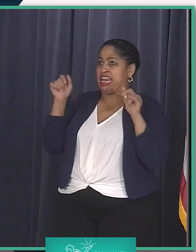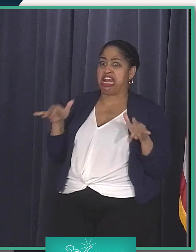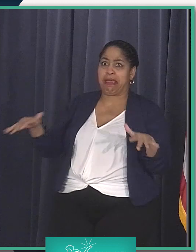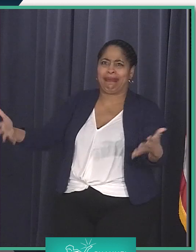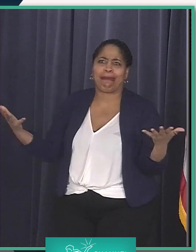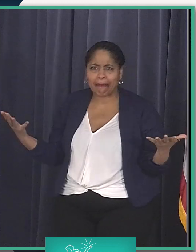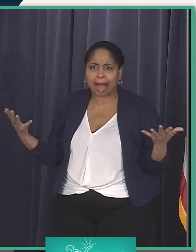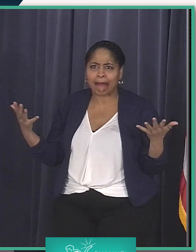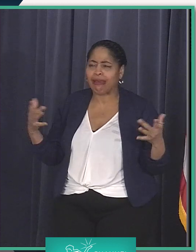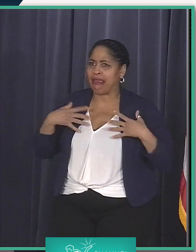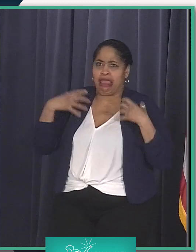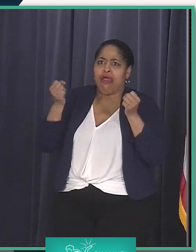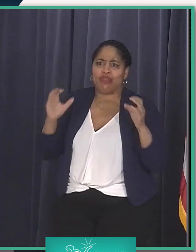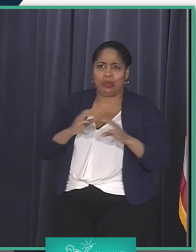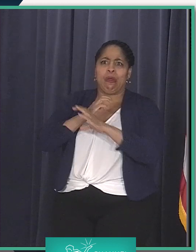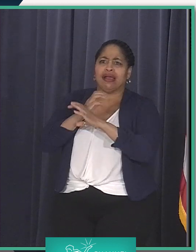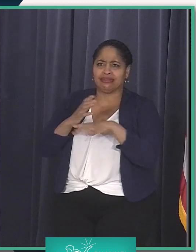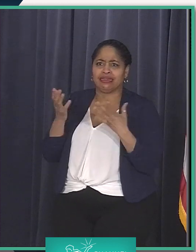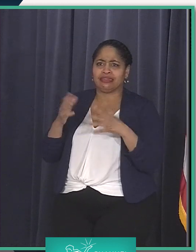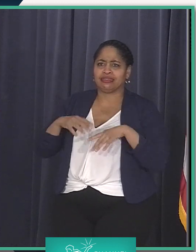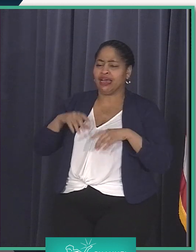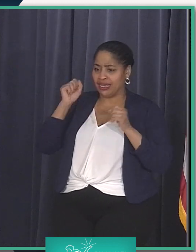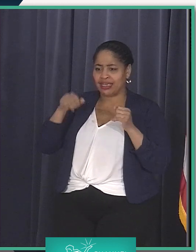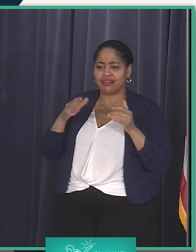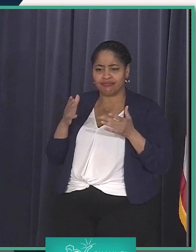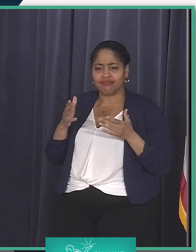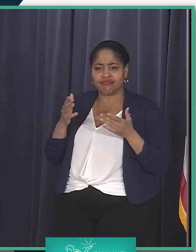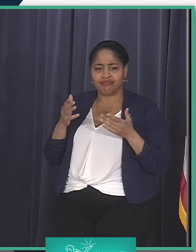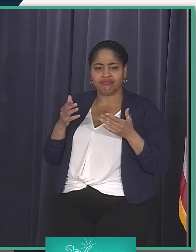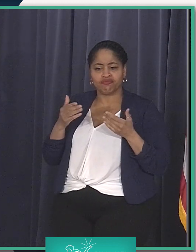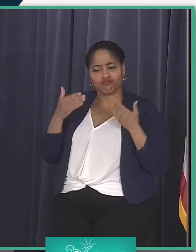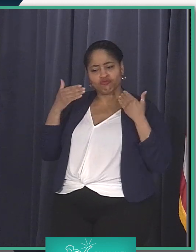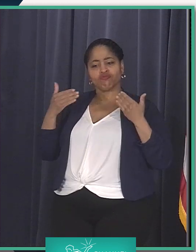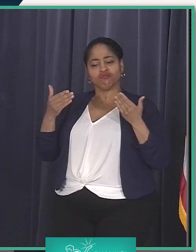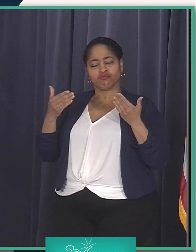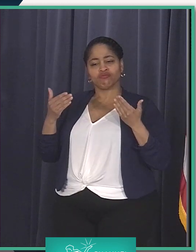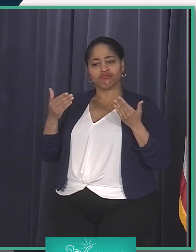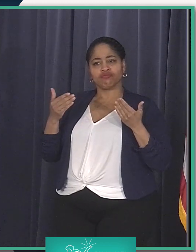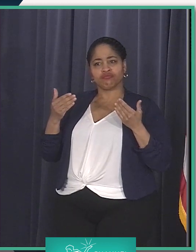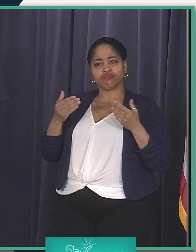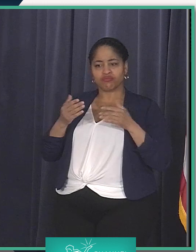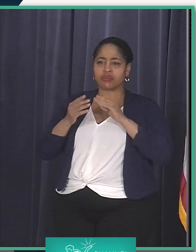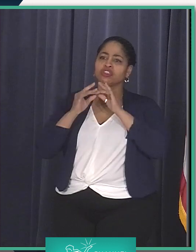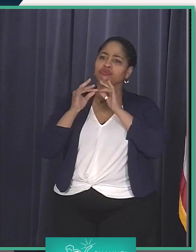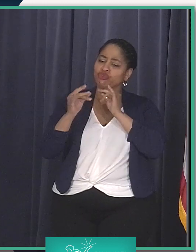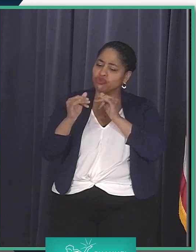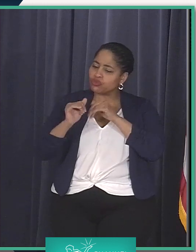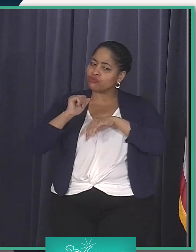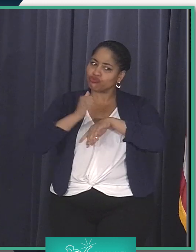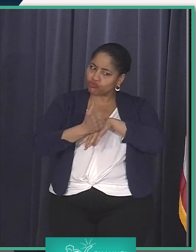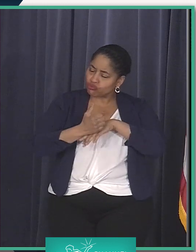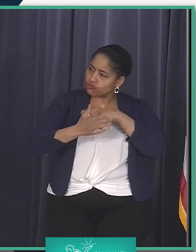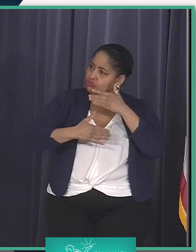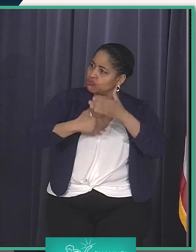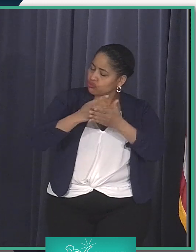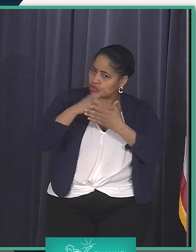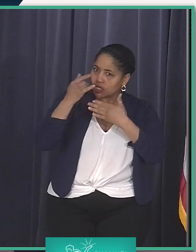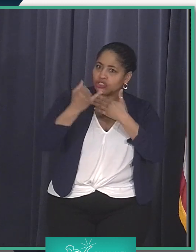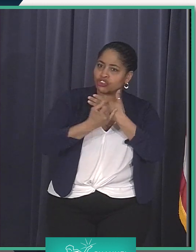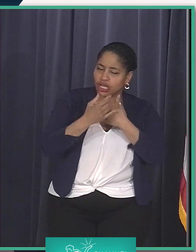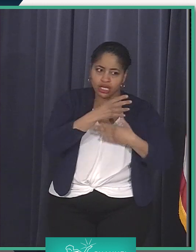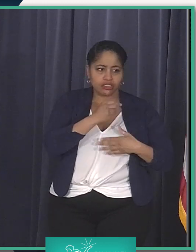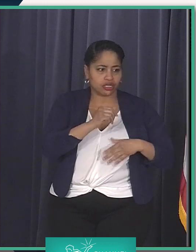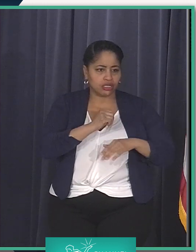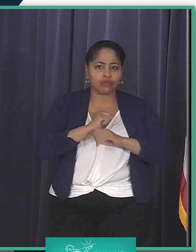pandemic, a health crisis, can calmly go out and keep our neighbors free of a flooding crisis. And so